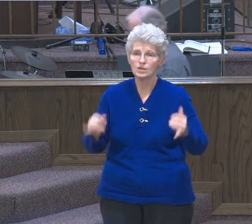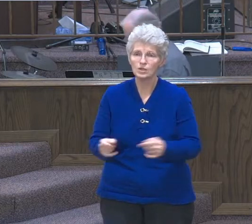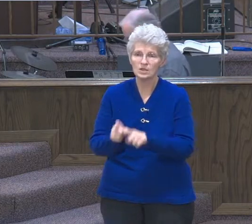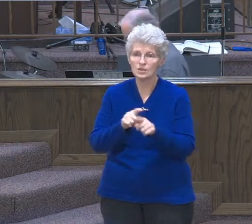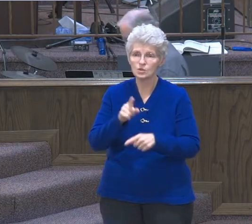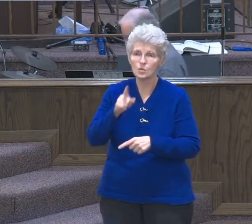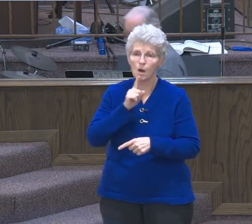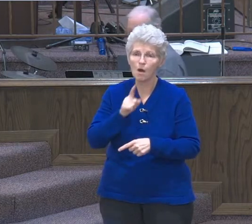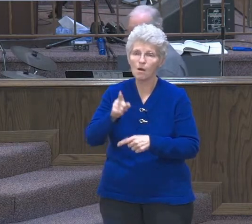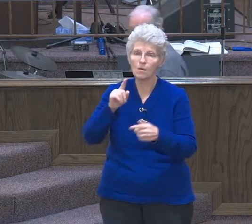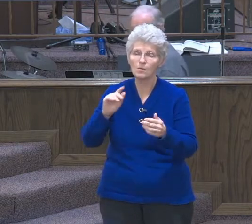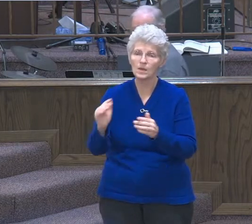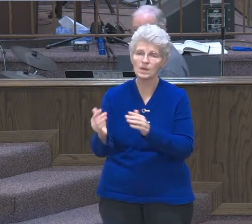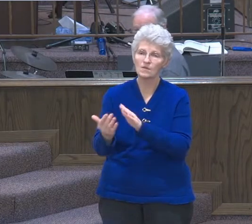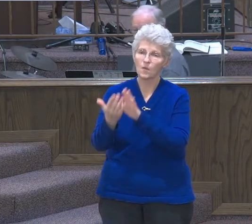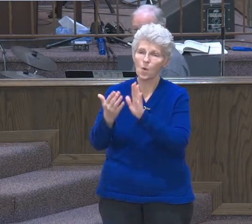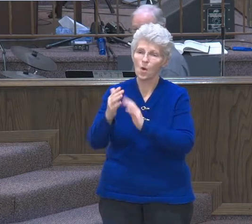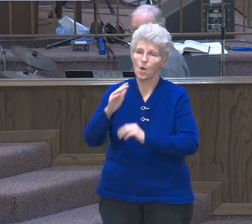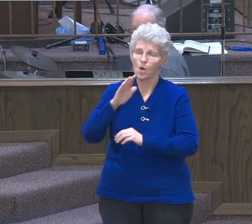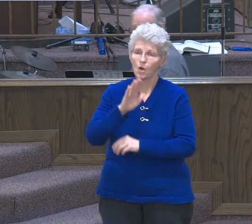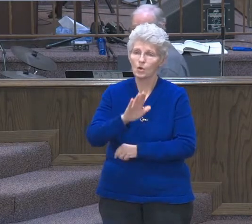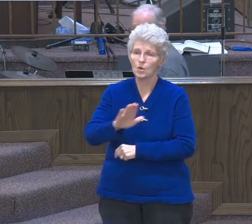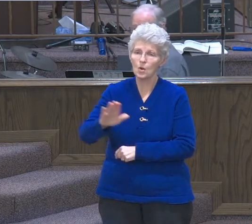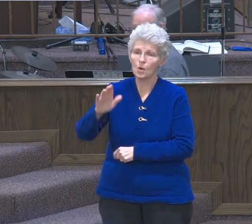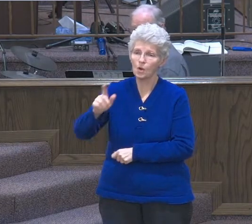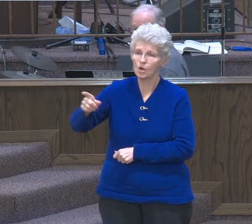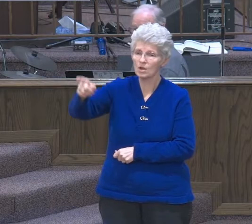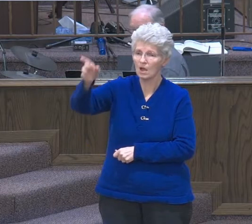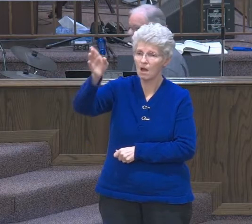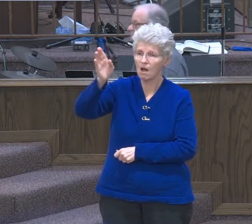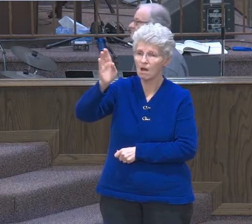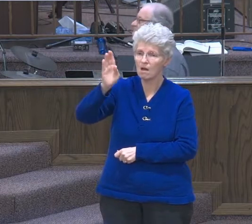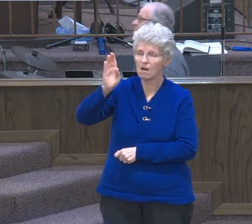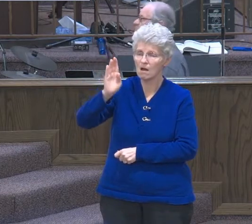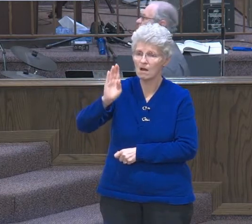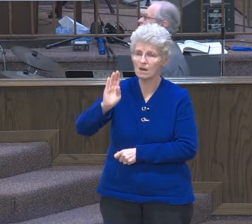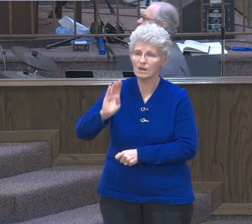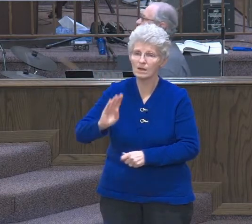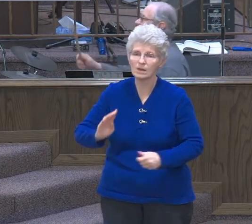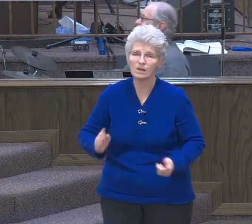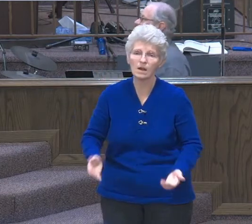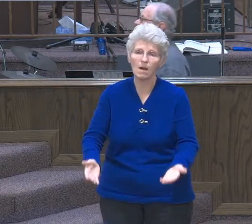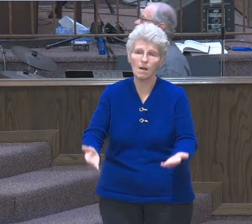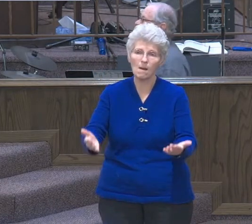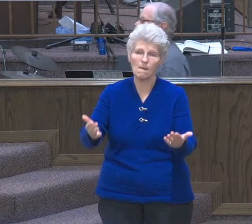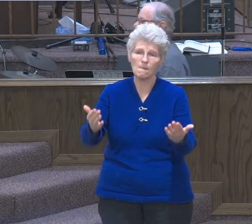Come, just as you are before your God.